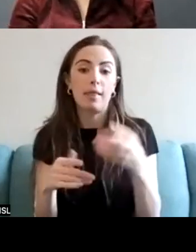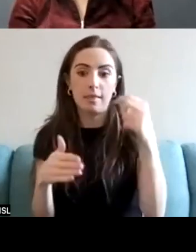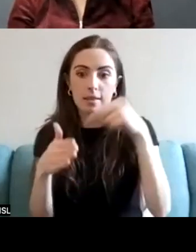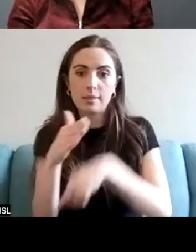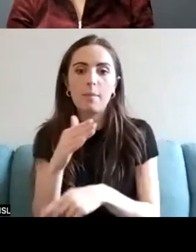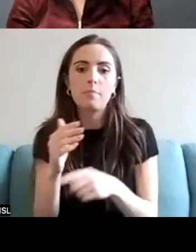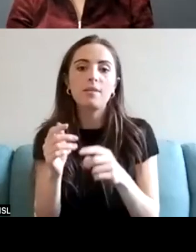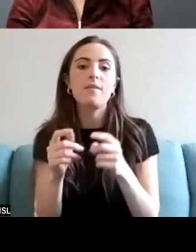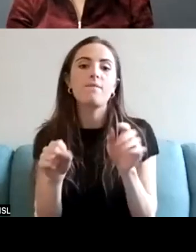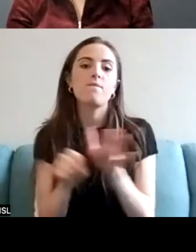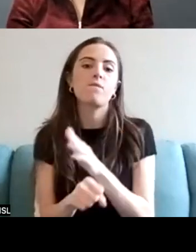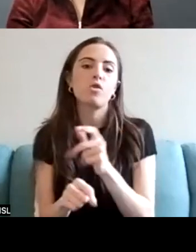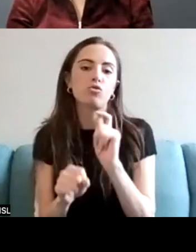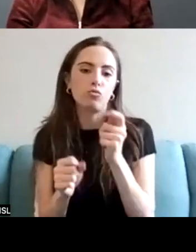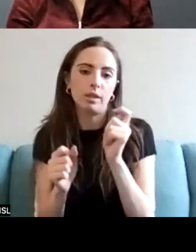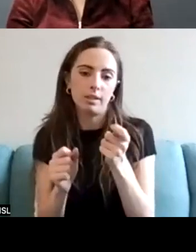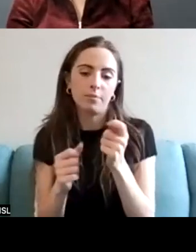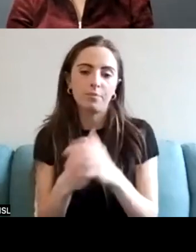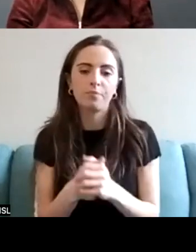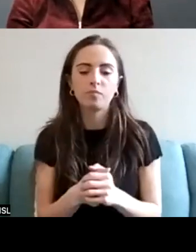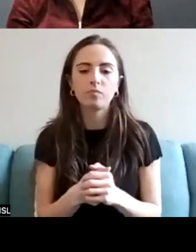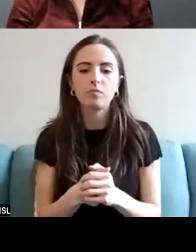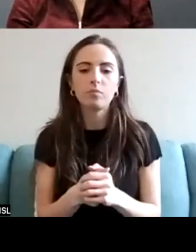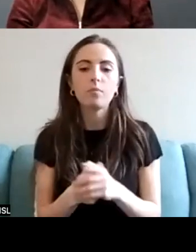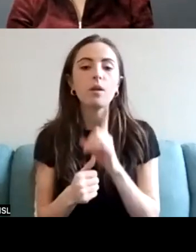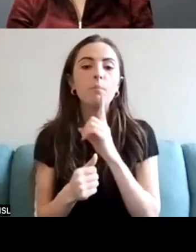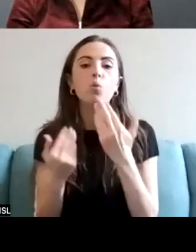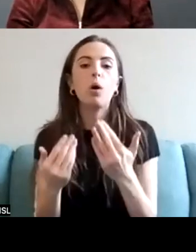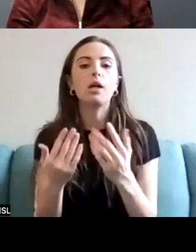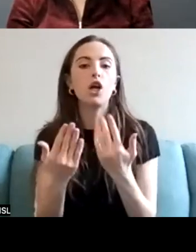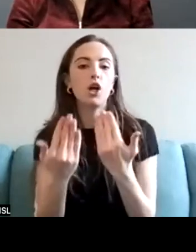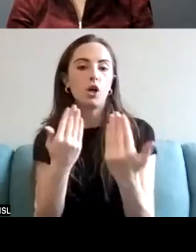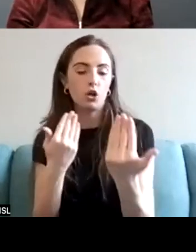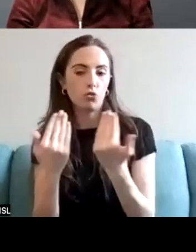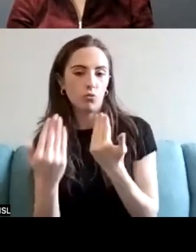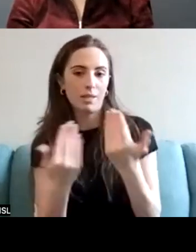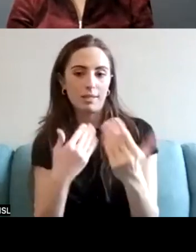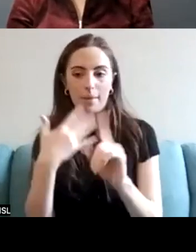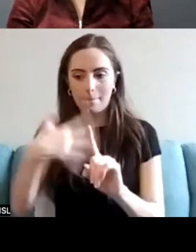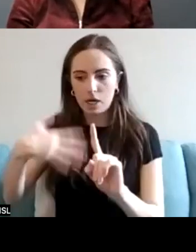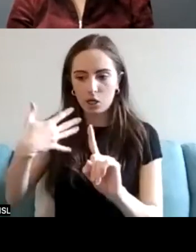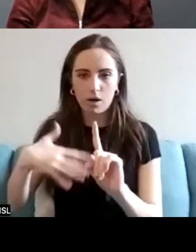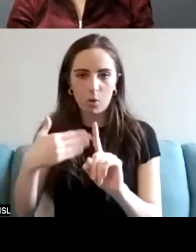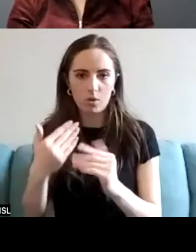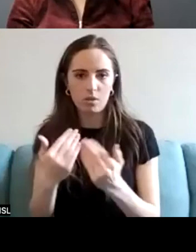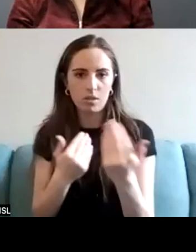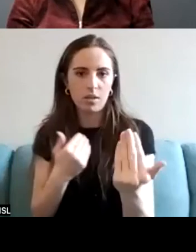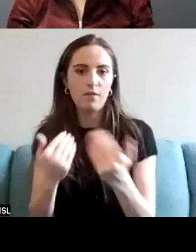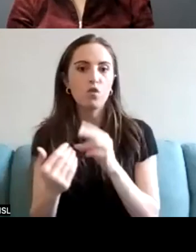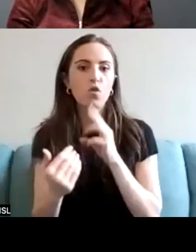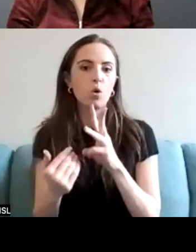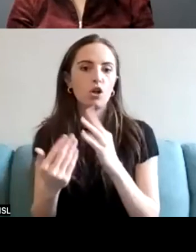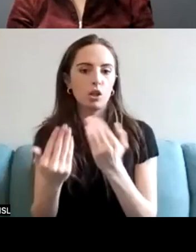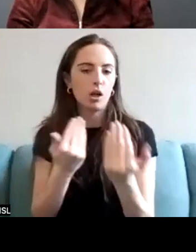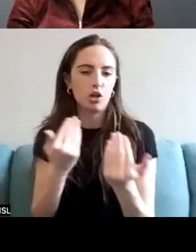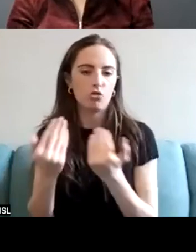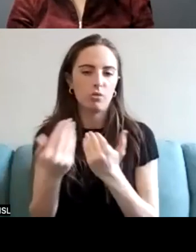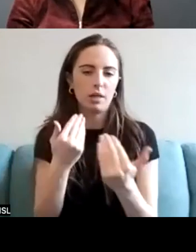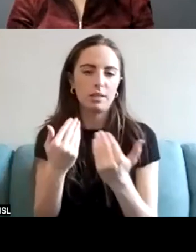But yes, you have to have enough contrast in a color against whatever the background is in order for it to show up properly.